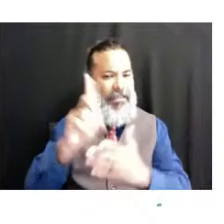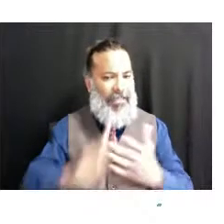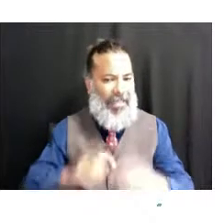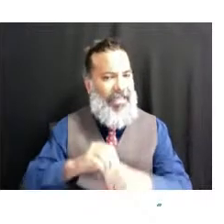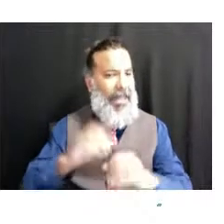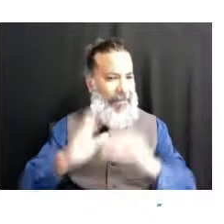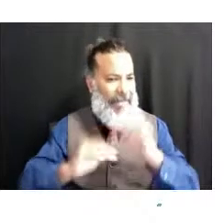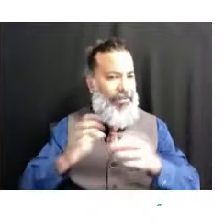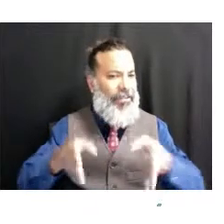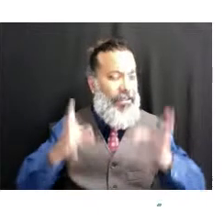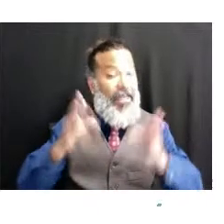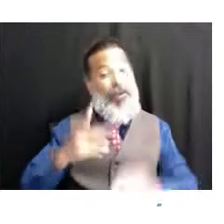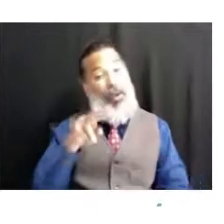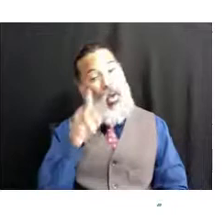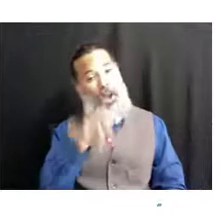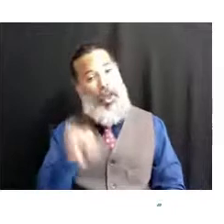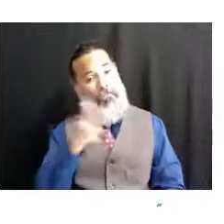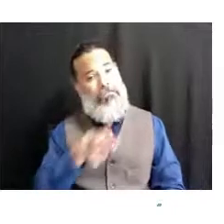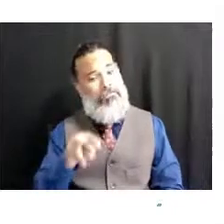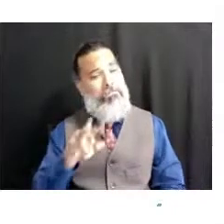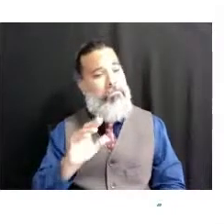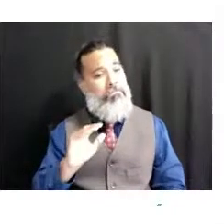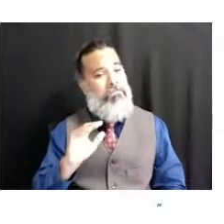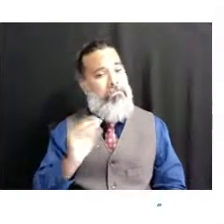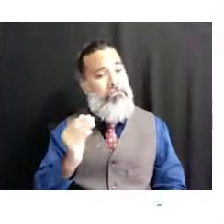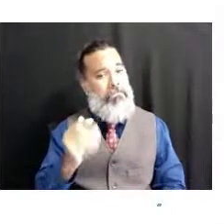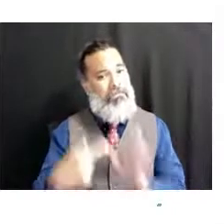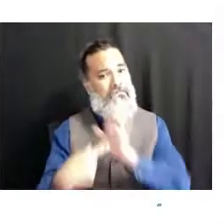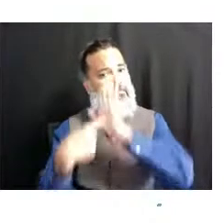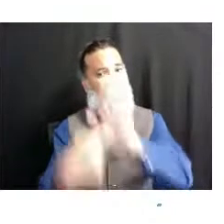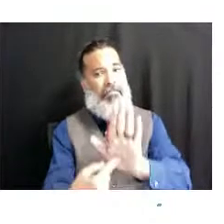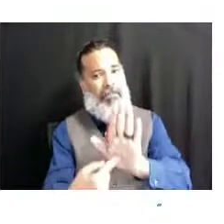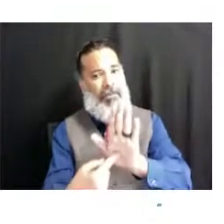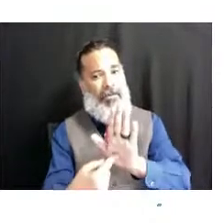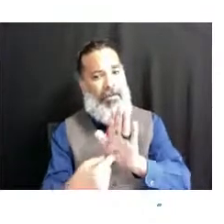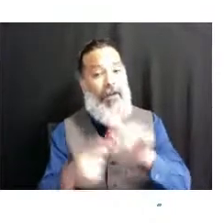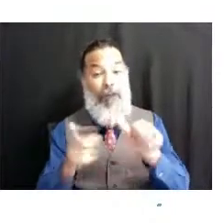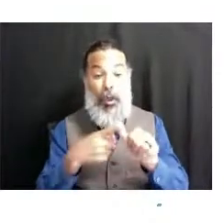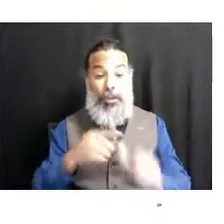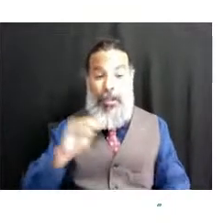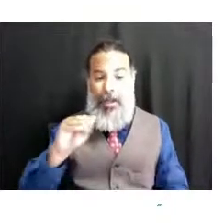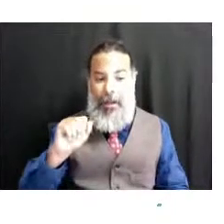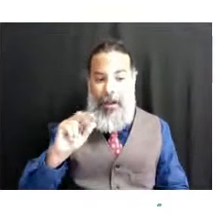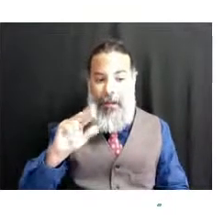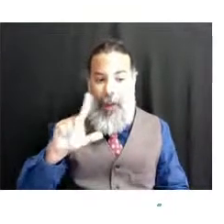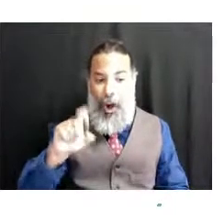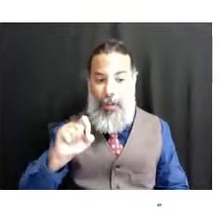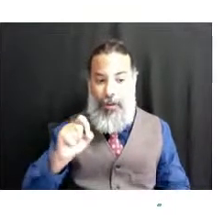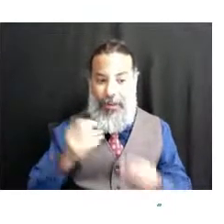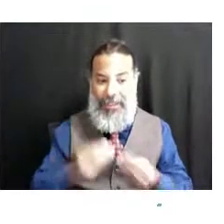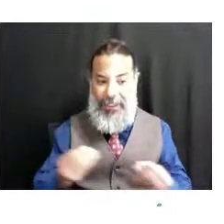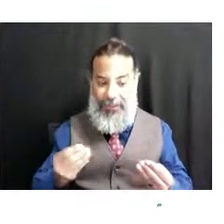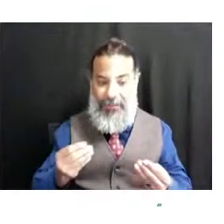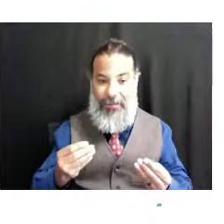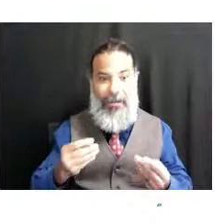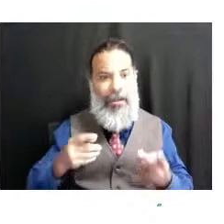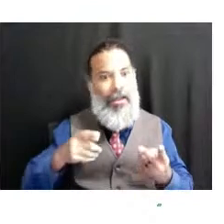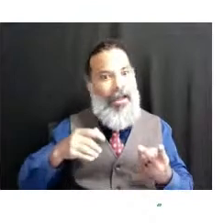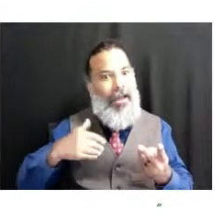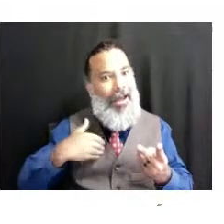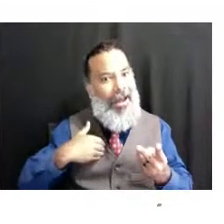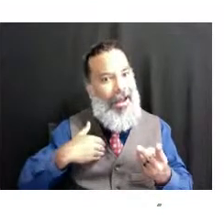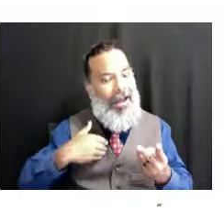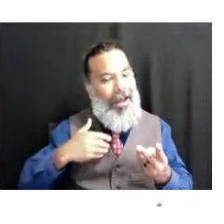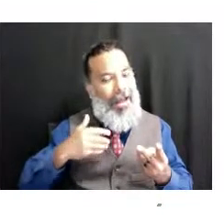if you look at it, it stands out. First of all, it's marble. Secondly, it has the features